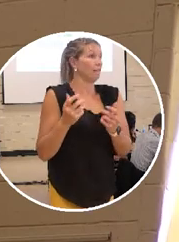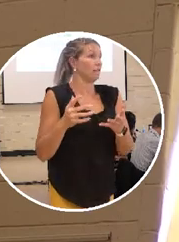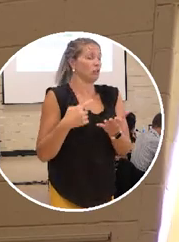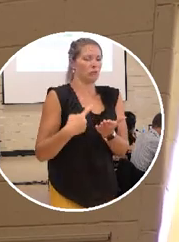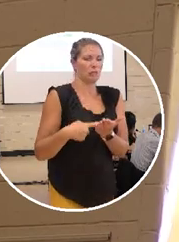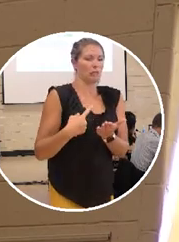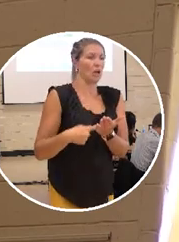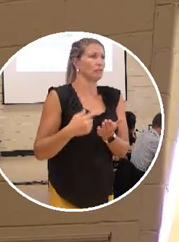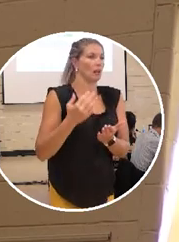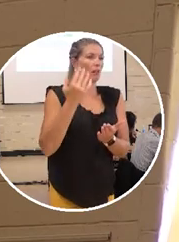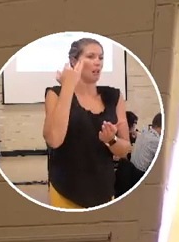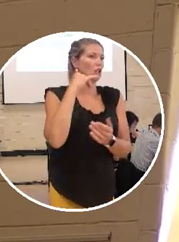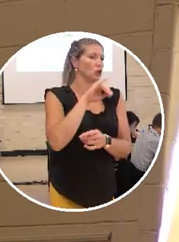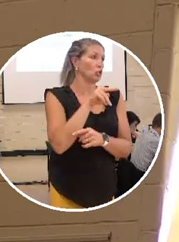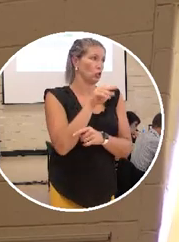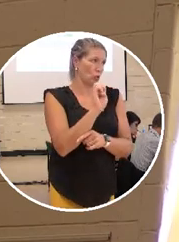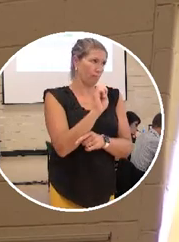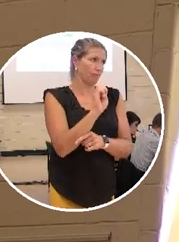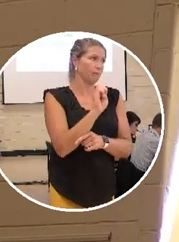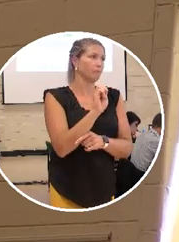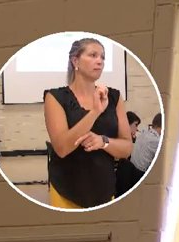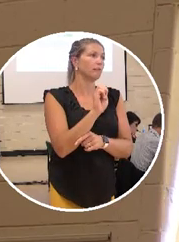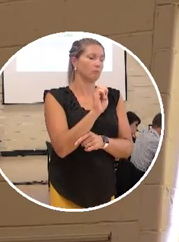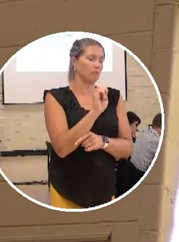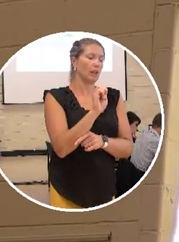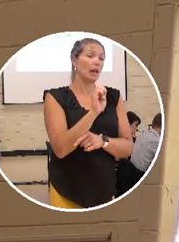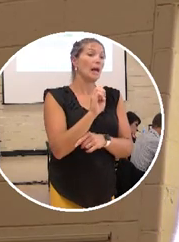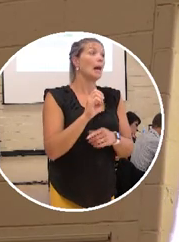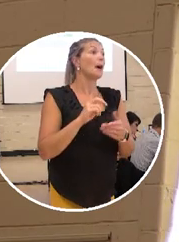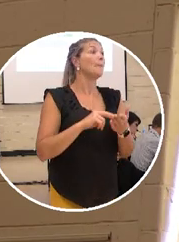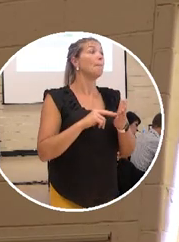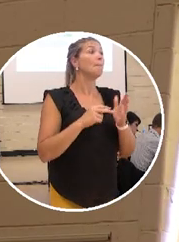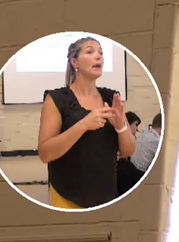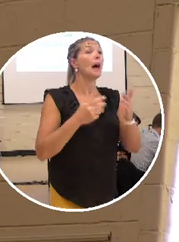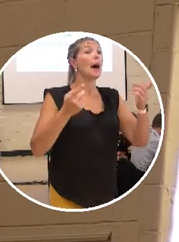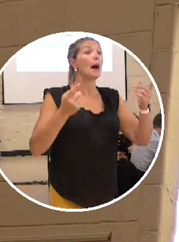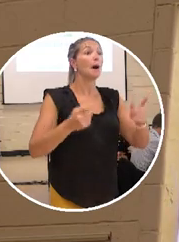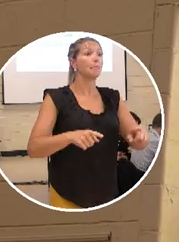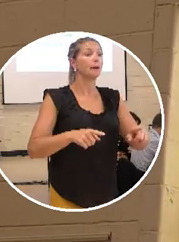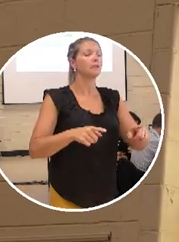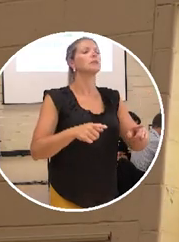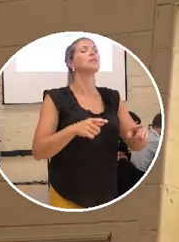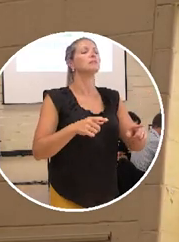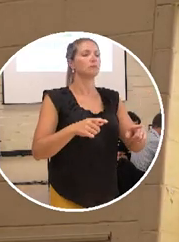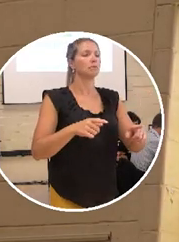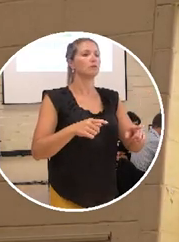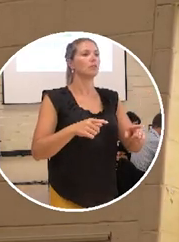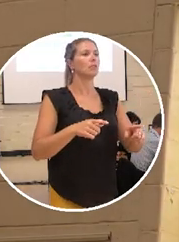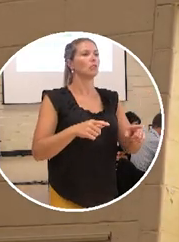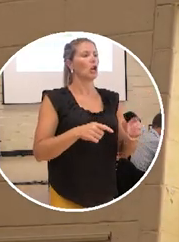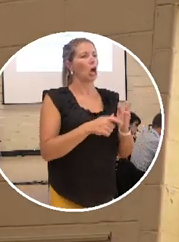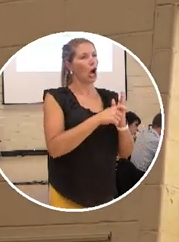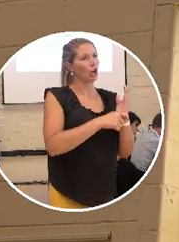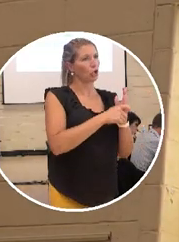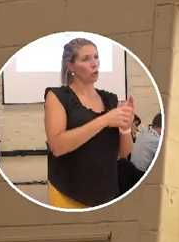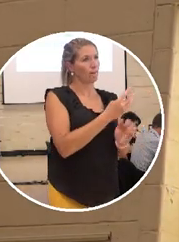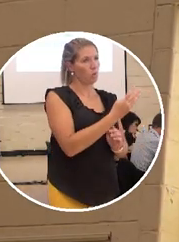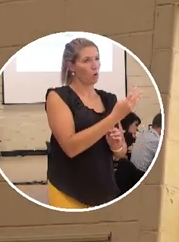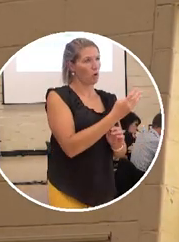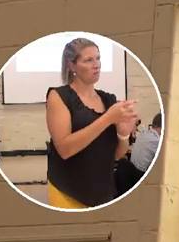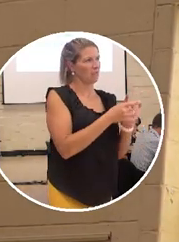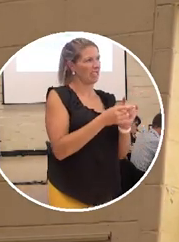the June 8, 2019 meeting. Therefore, be it resolved that Article 4,